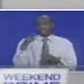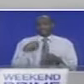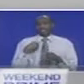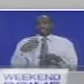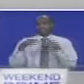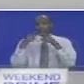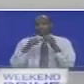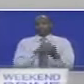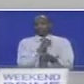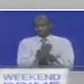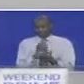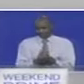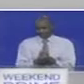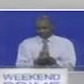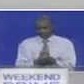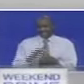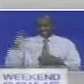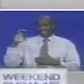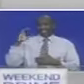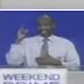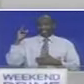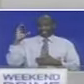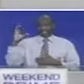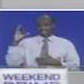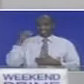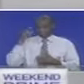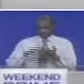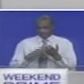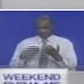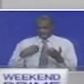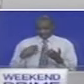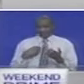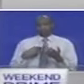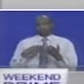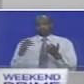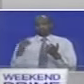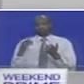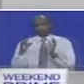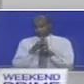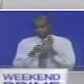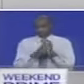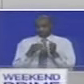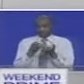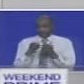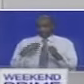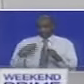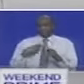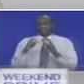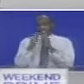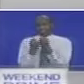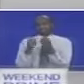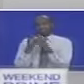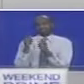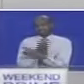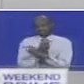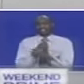Authority. The CIC also highlights the constitutional need for representation of Kenya's diverse ethnic communities